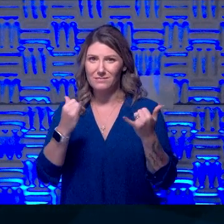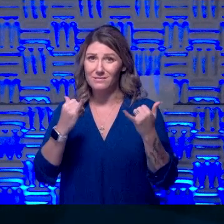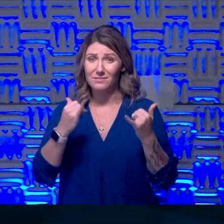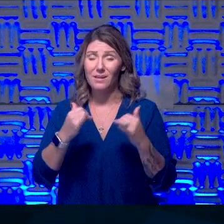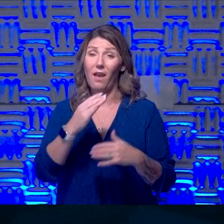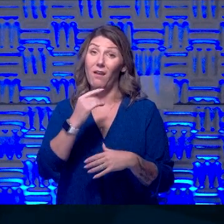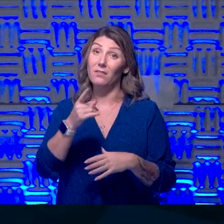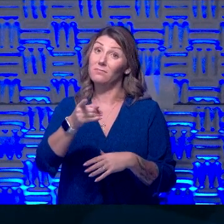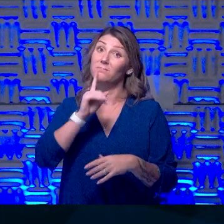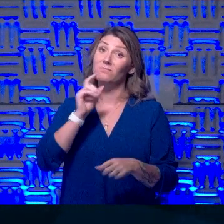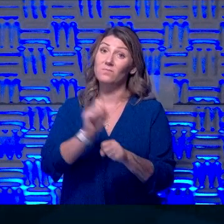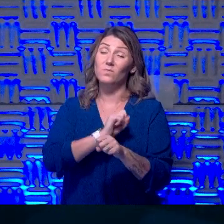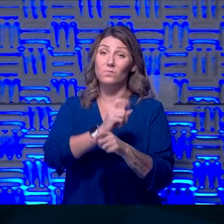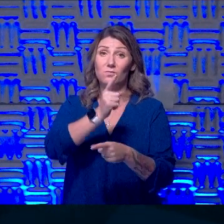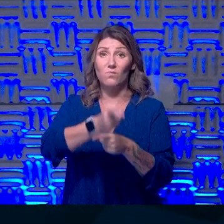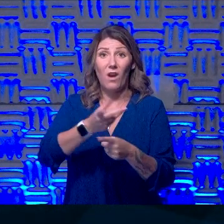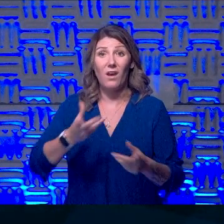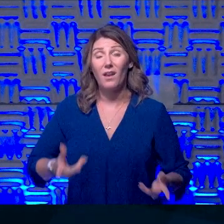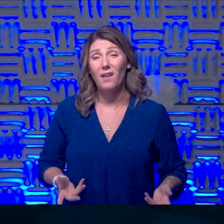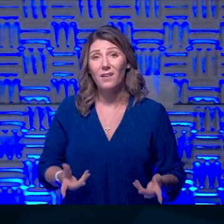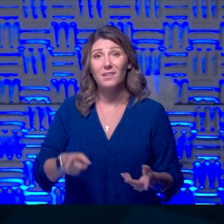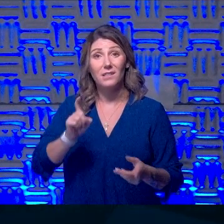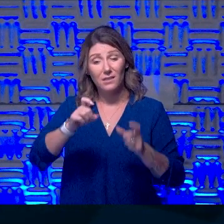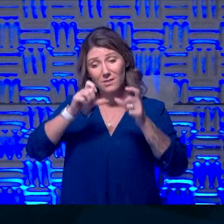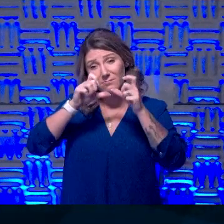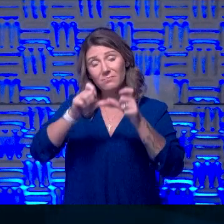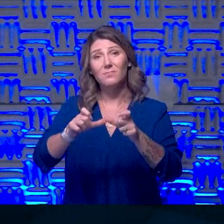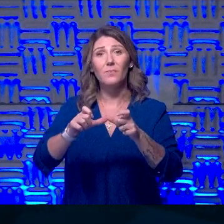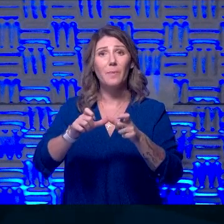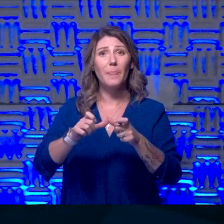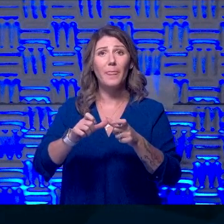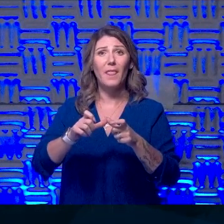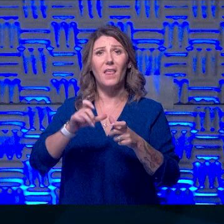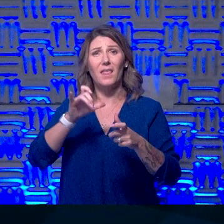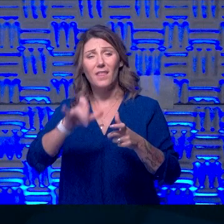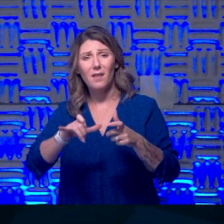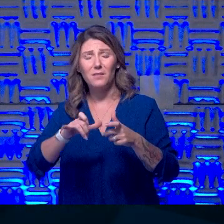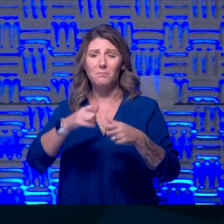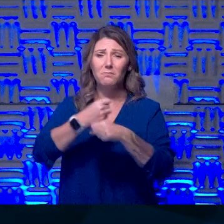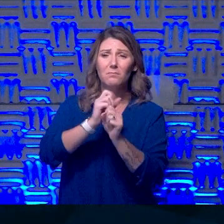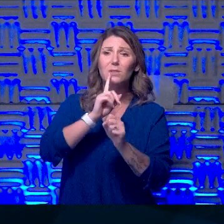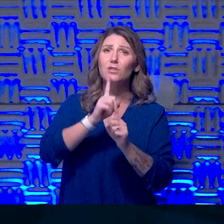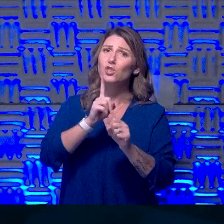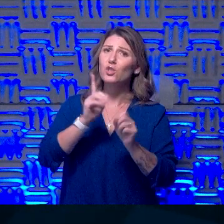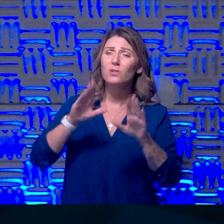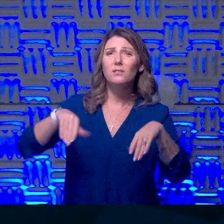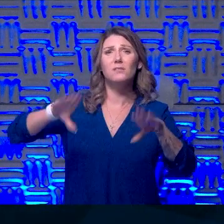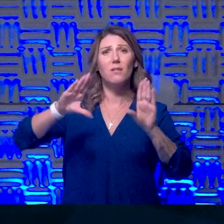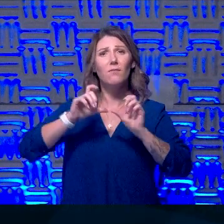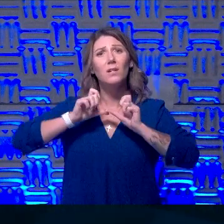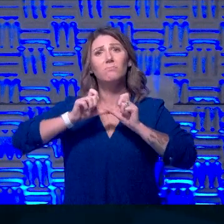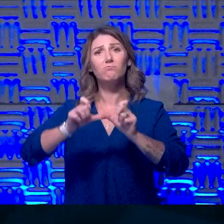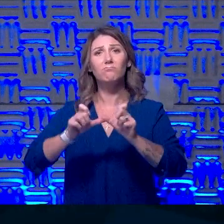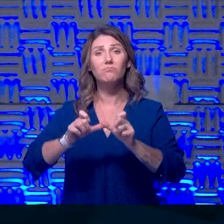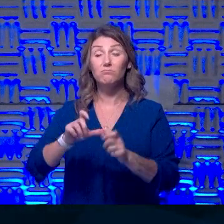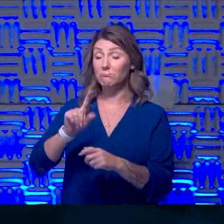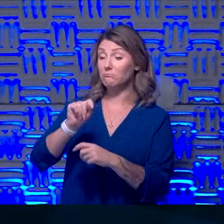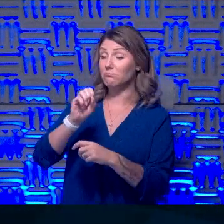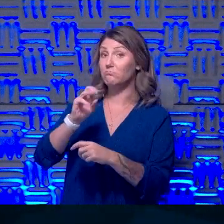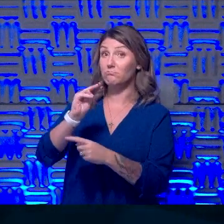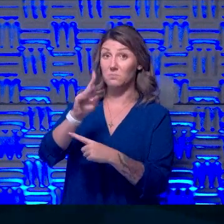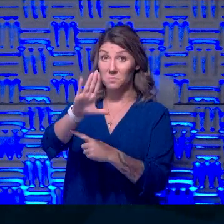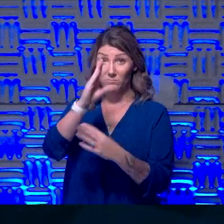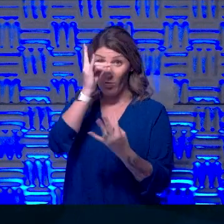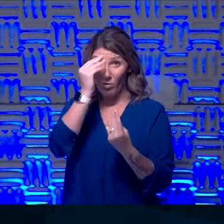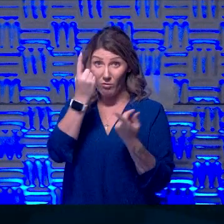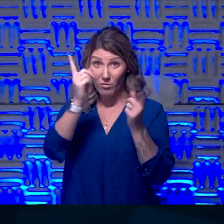you're absolutely right. It's one they've just got to continue to keep that discipline, keep up that sacrifice. Yeah. Tom, thoughts? Agreed.